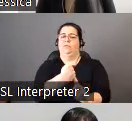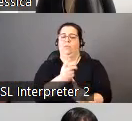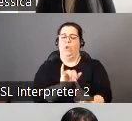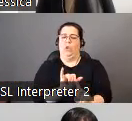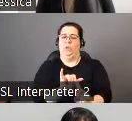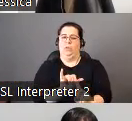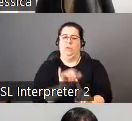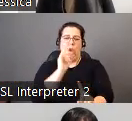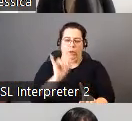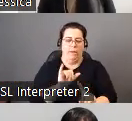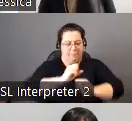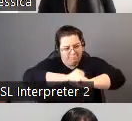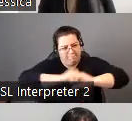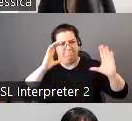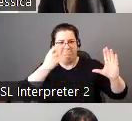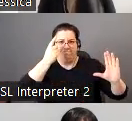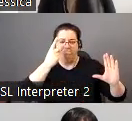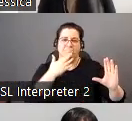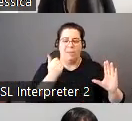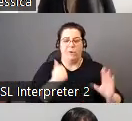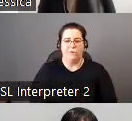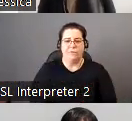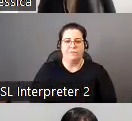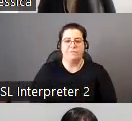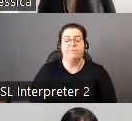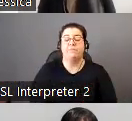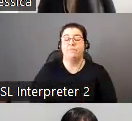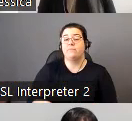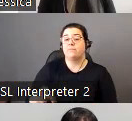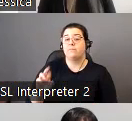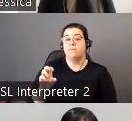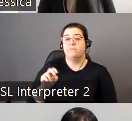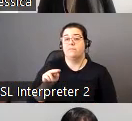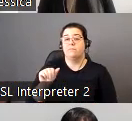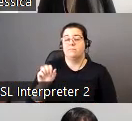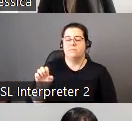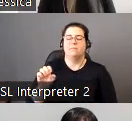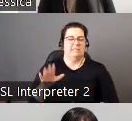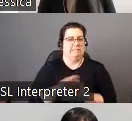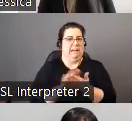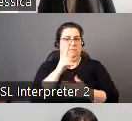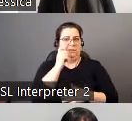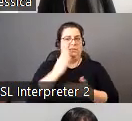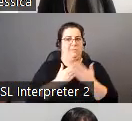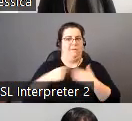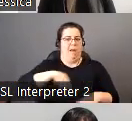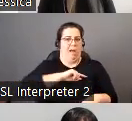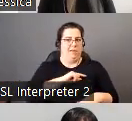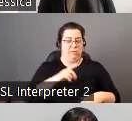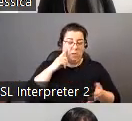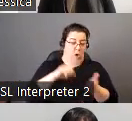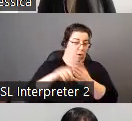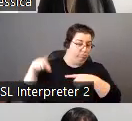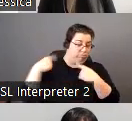important because, as both of us, I think, working in the sector for quite some time, that has been a very big gap. And I thought, as